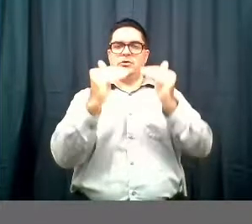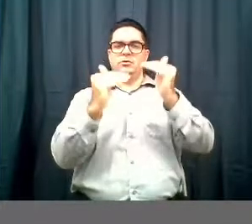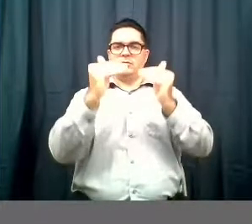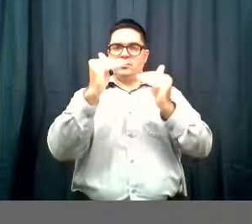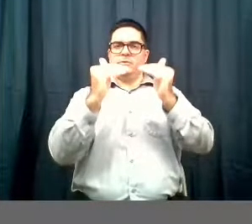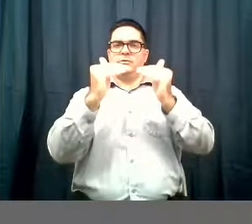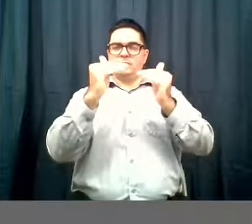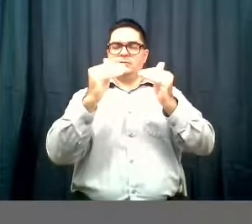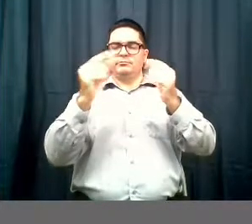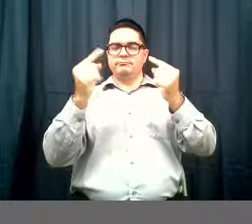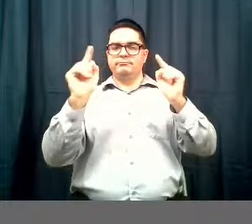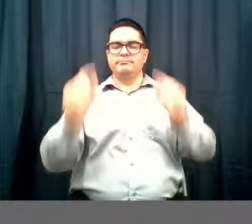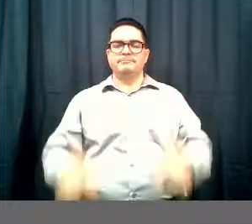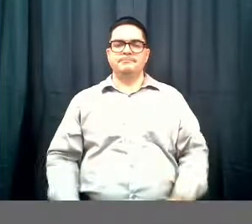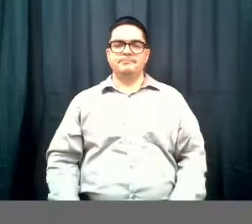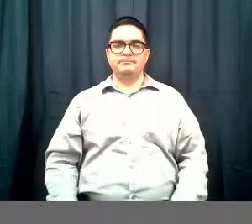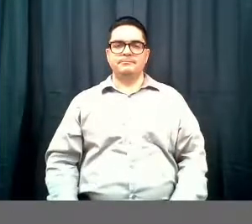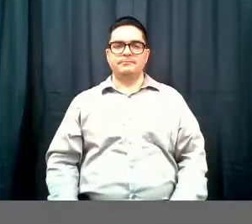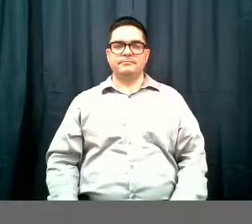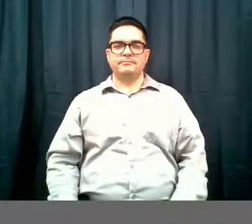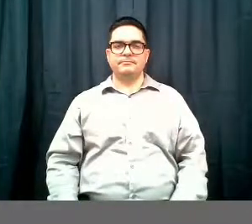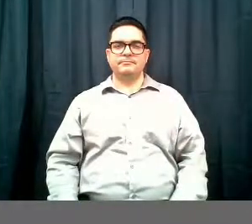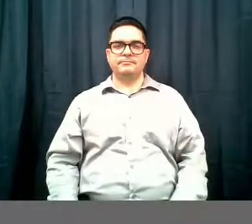are continuing,